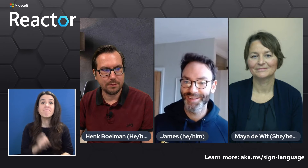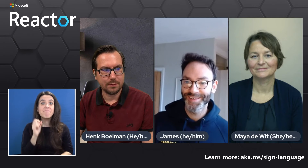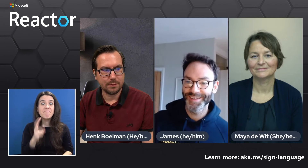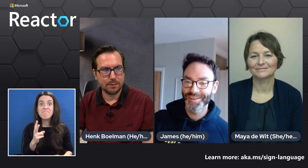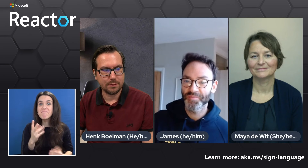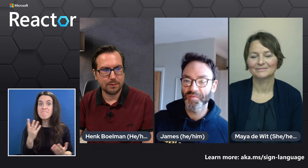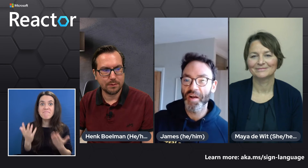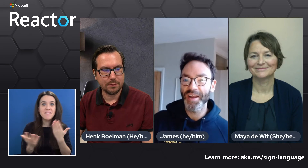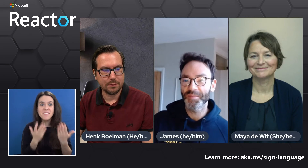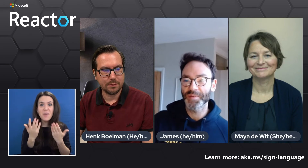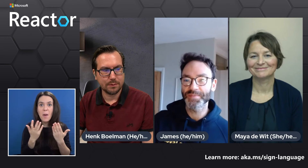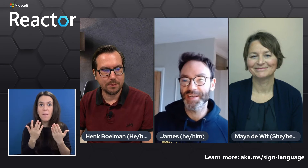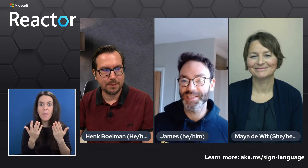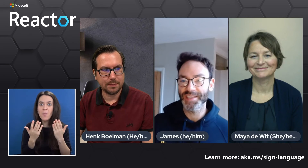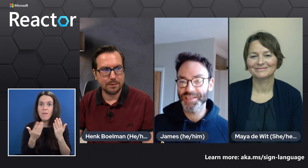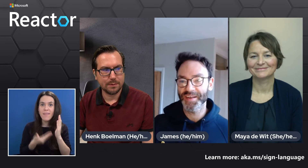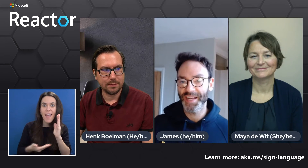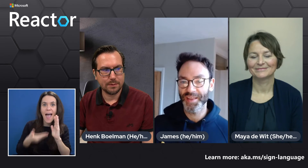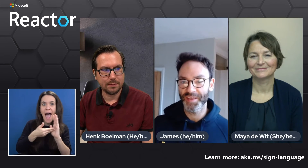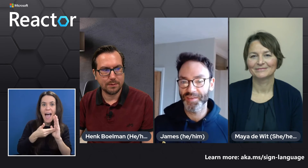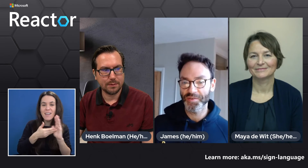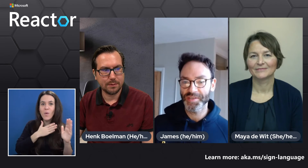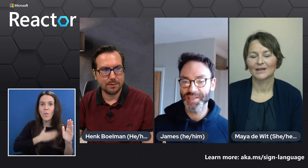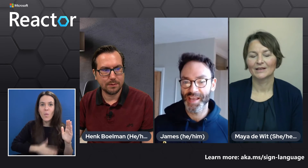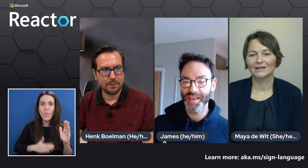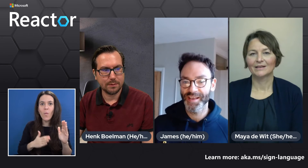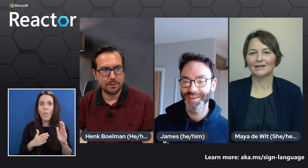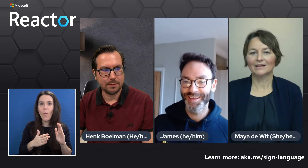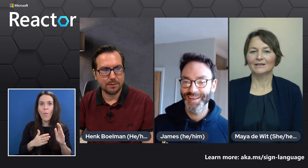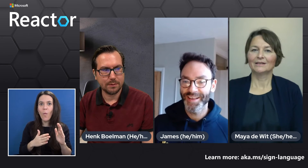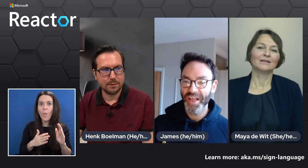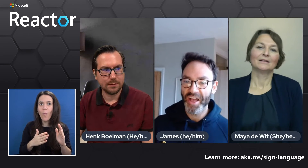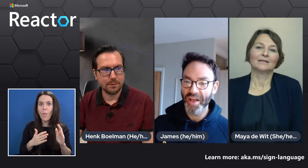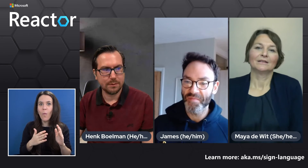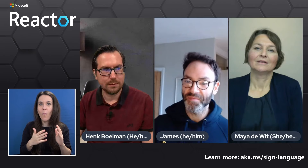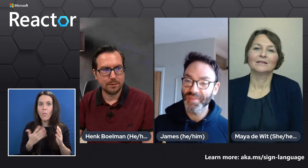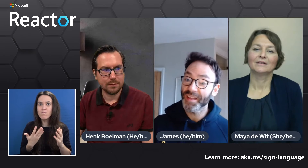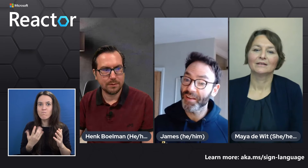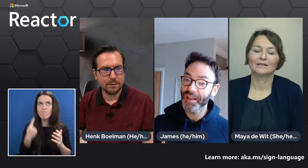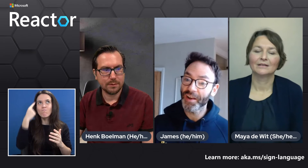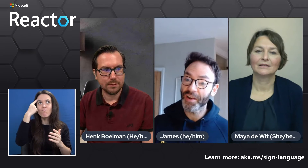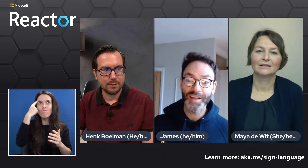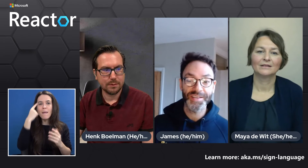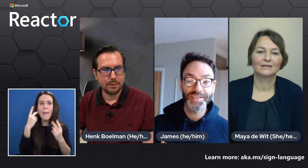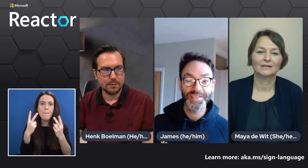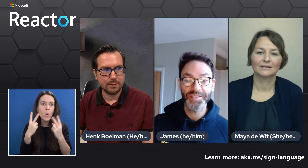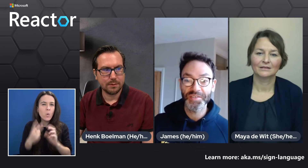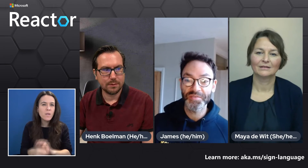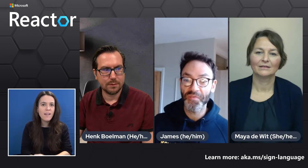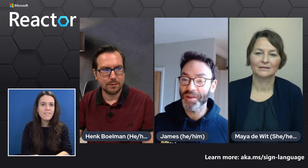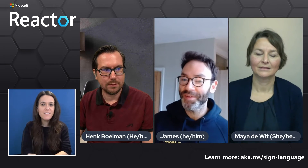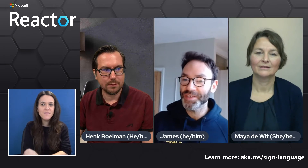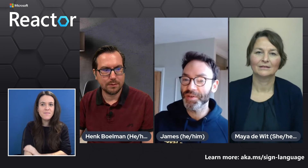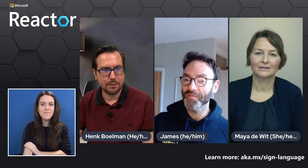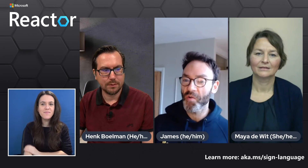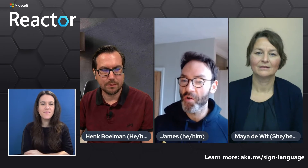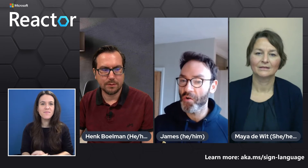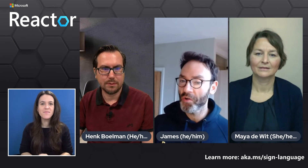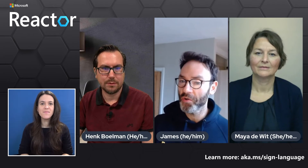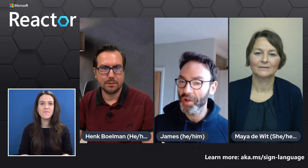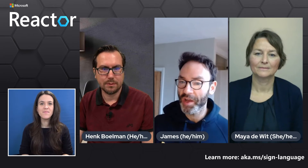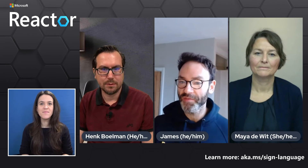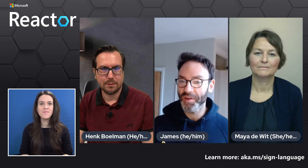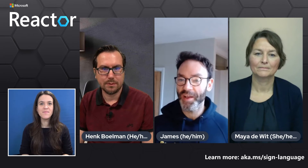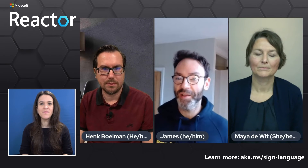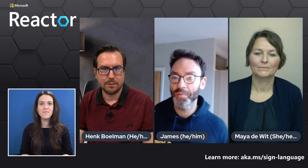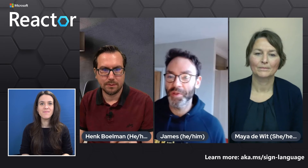a provider perspective? Is there anything that you see like clients frequently doing wrong,